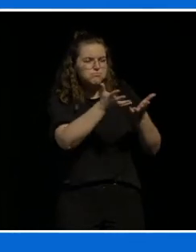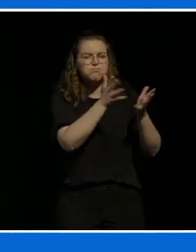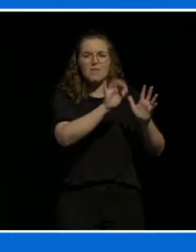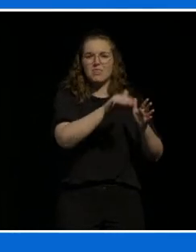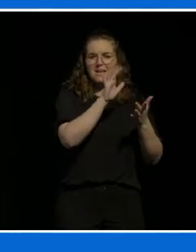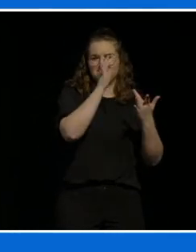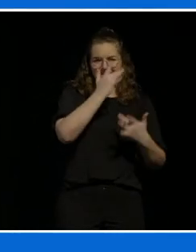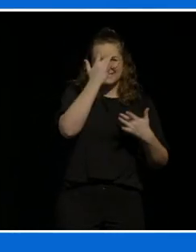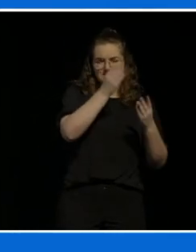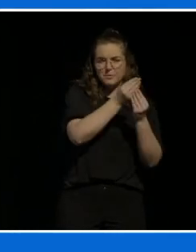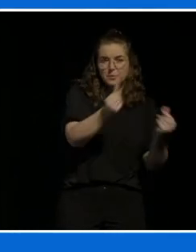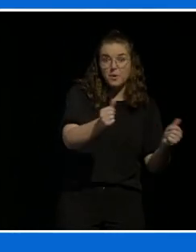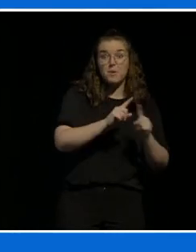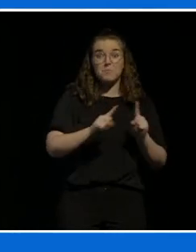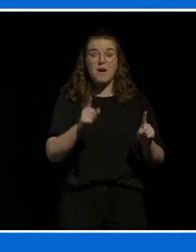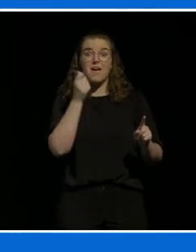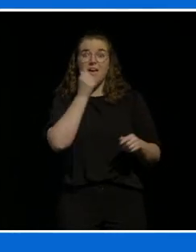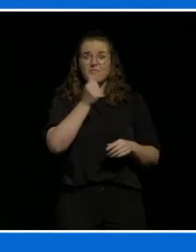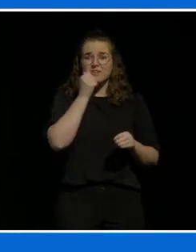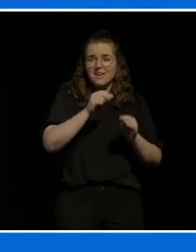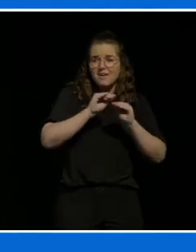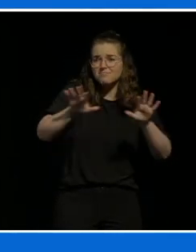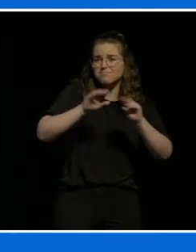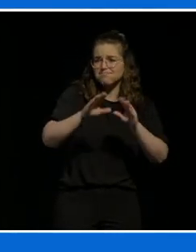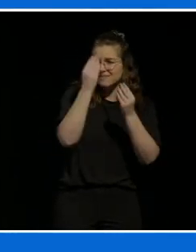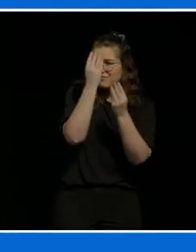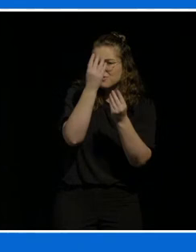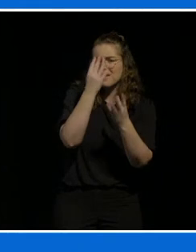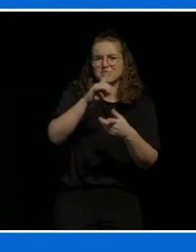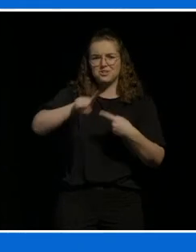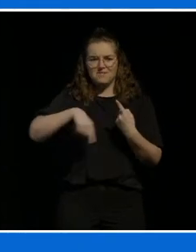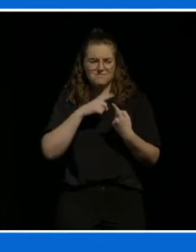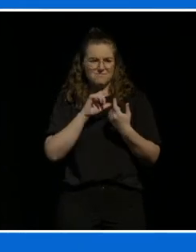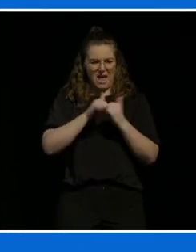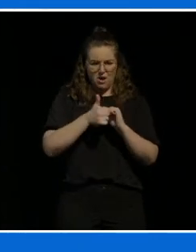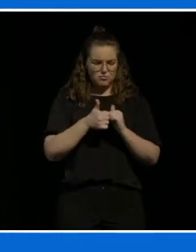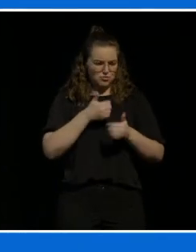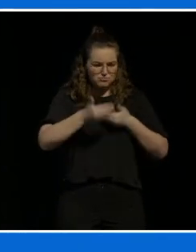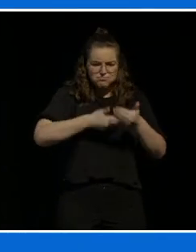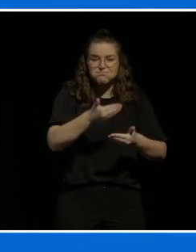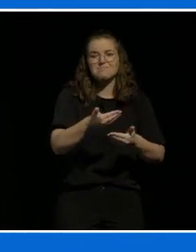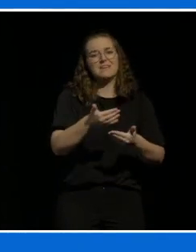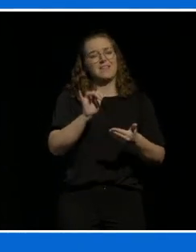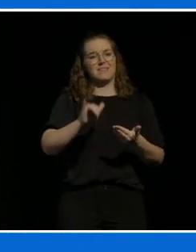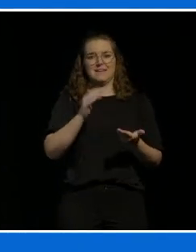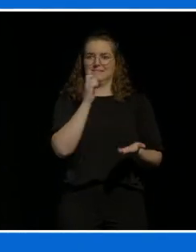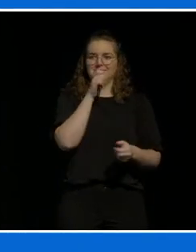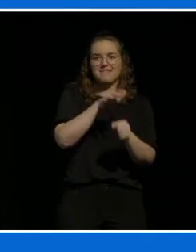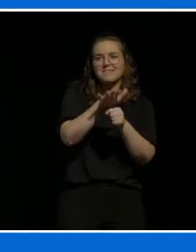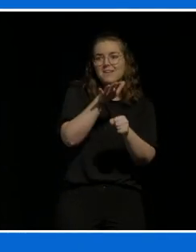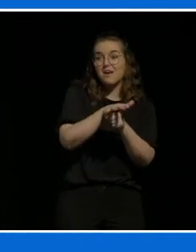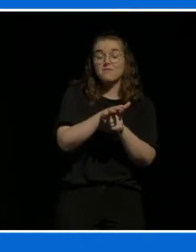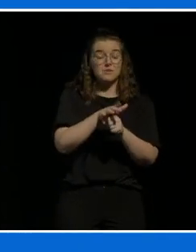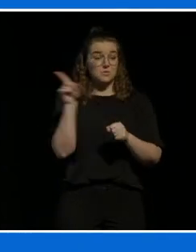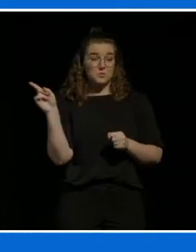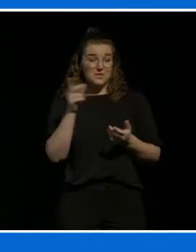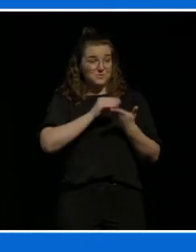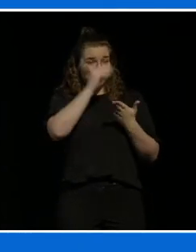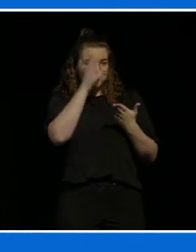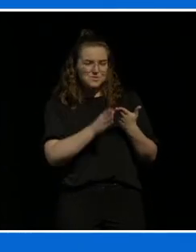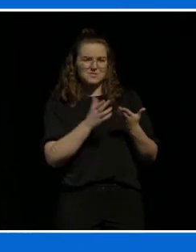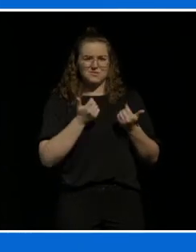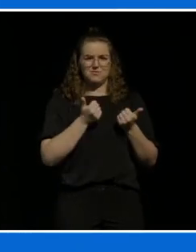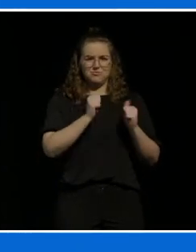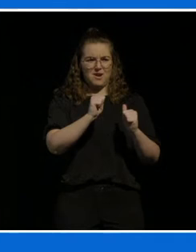information about daily health management is lacking. And so these students are attempting to address this problem by creating Heart to Heart, a